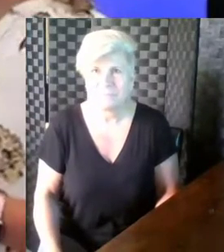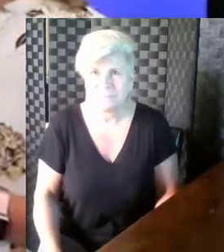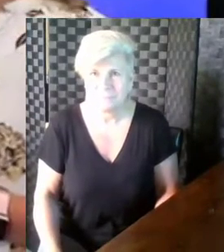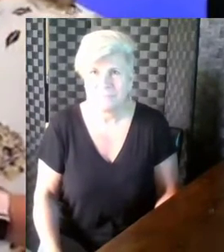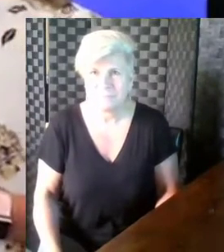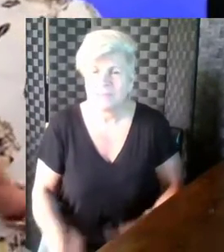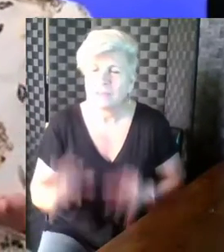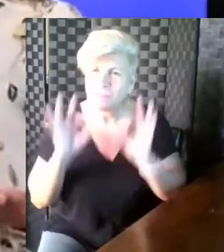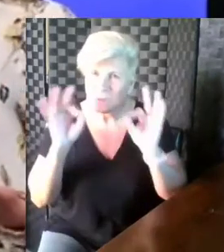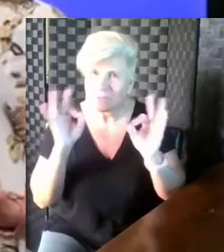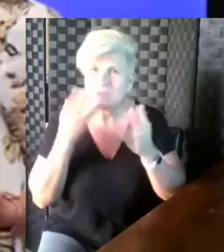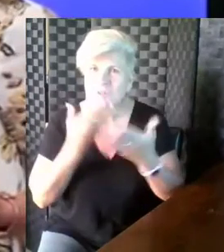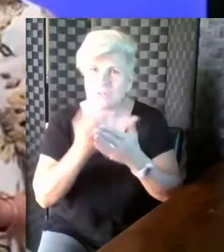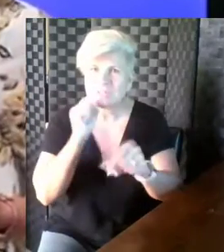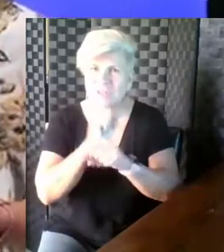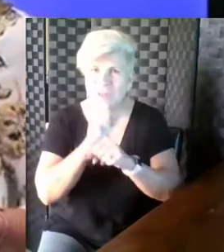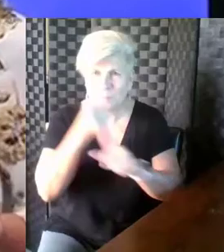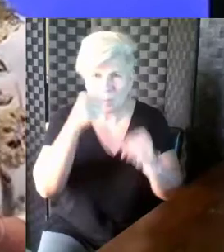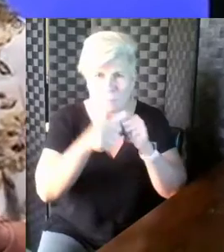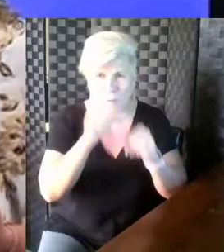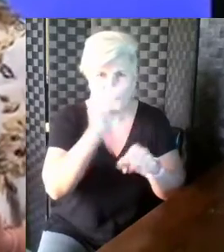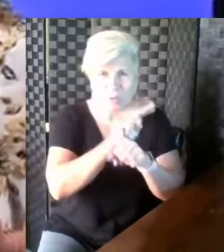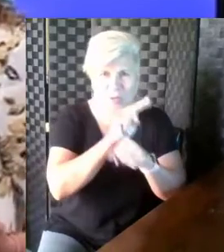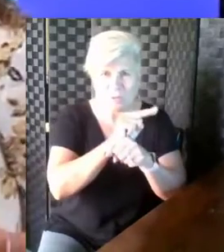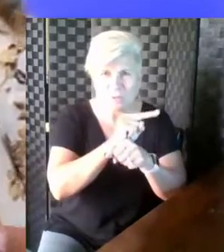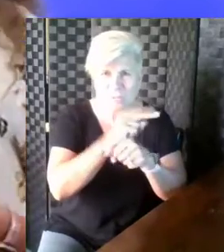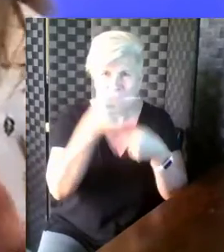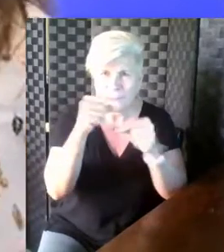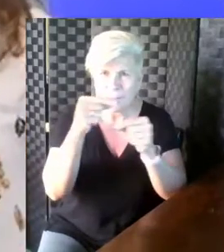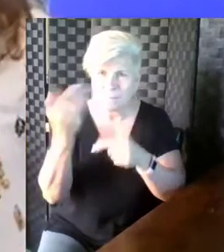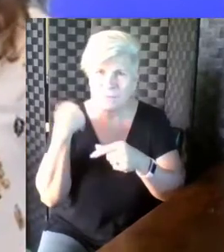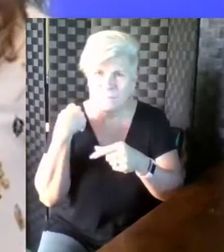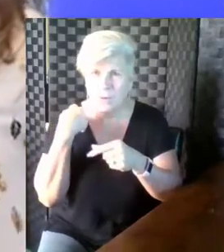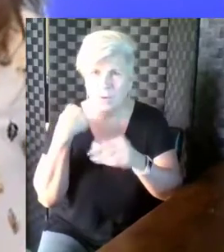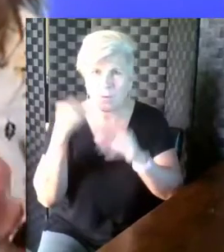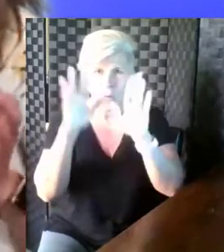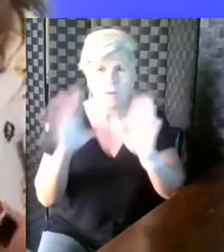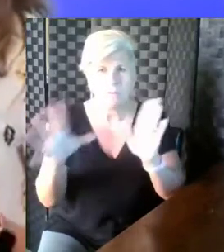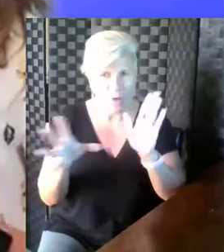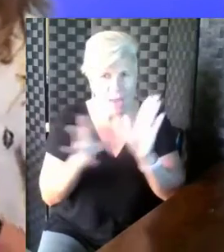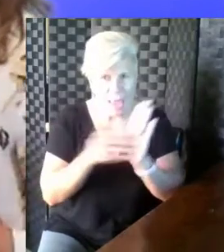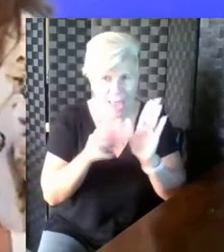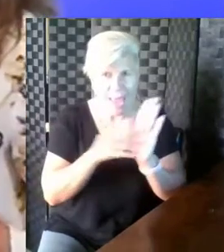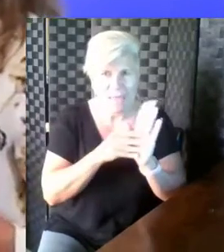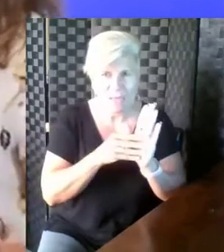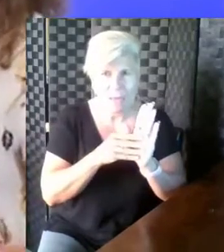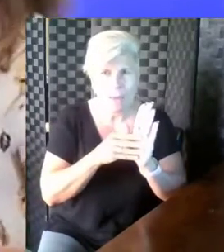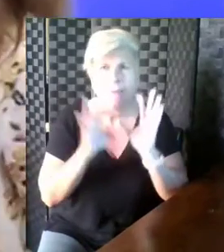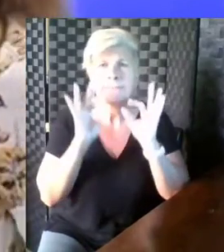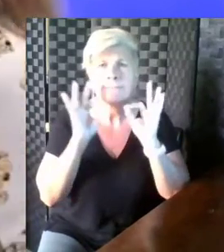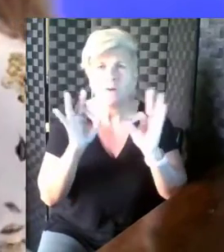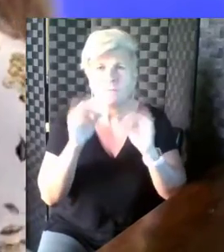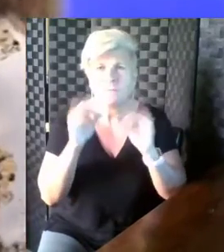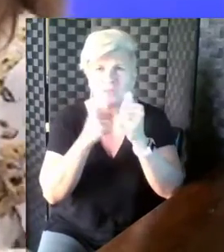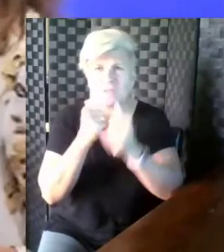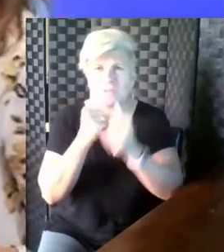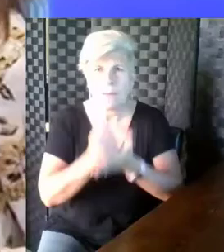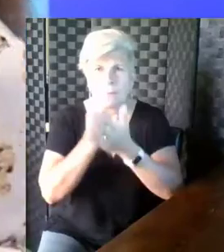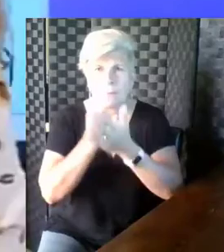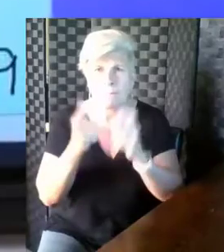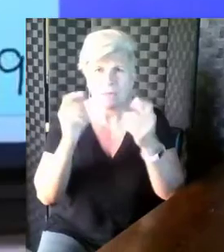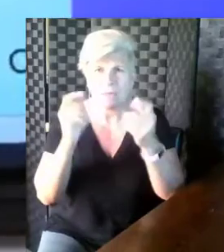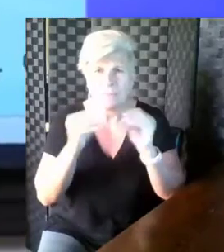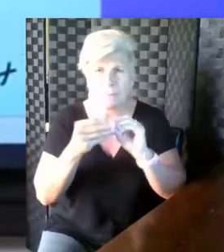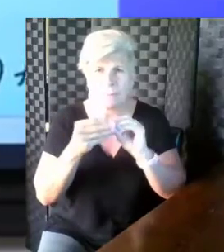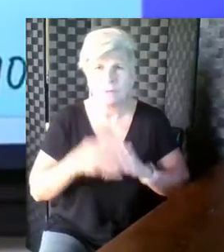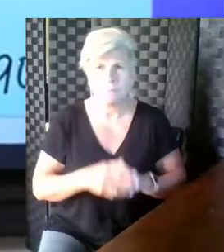Great job, guys. Do you remember how we used those base 10 blocks before? They're great for adding, and it's a perfect strategy to help us with larger numbers.